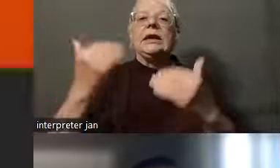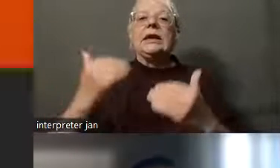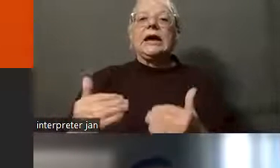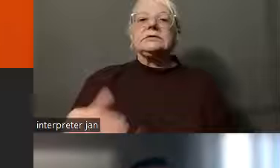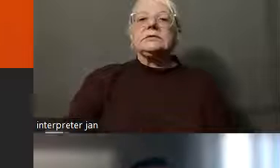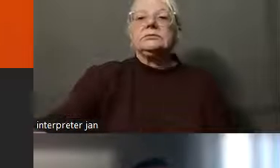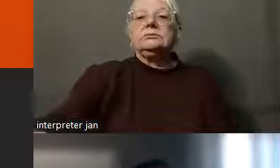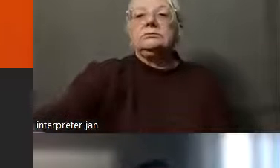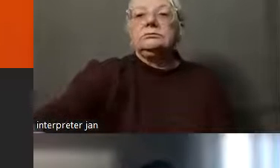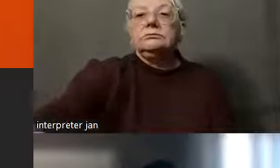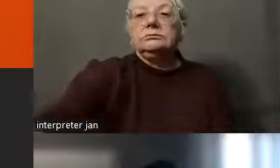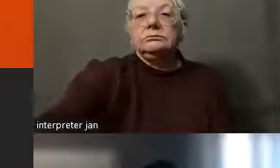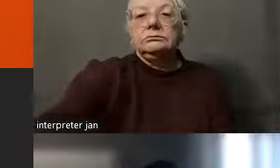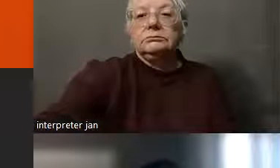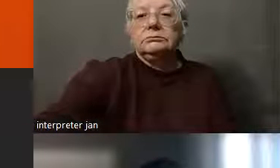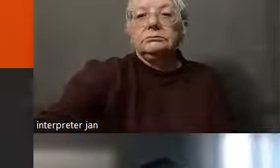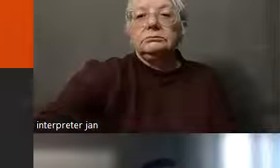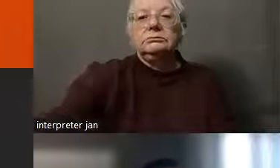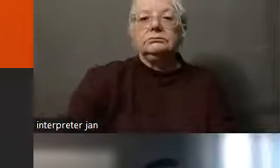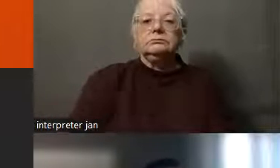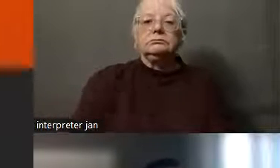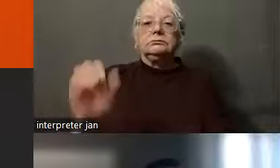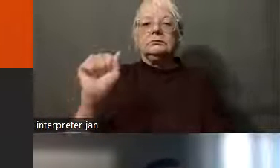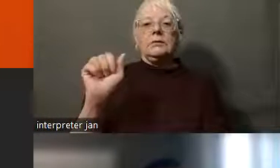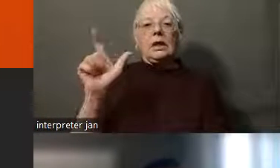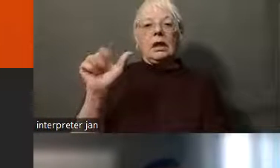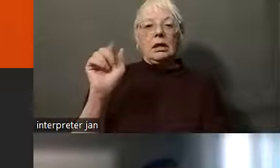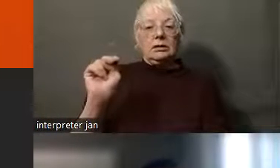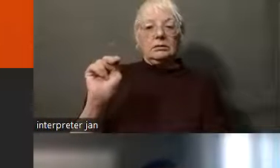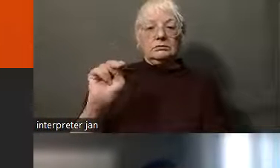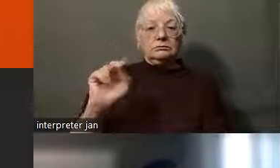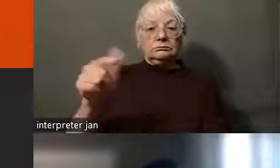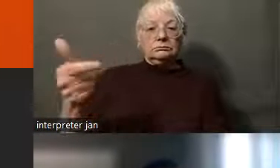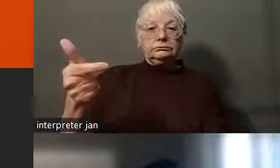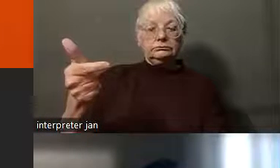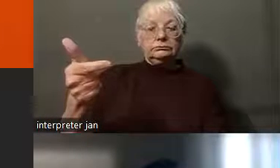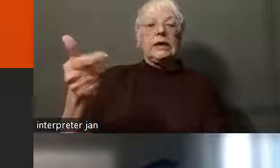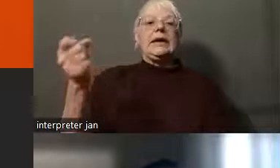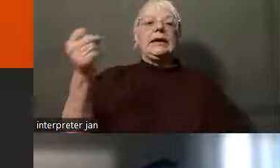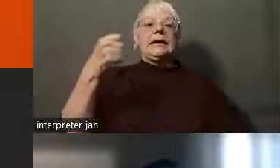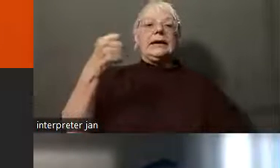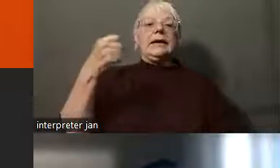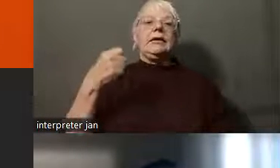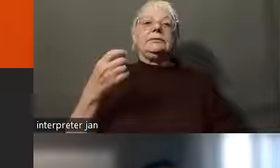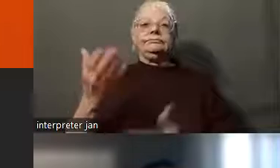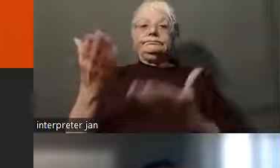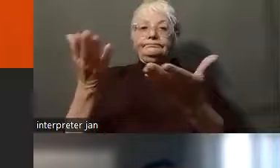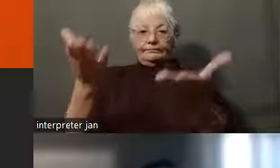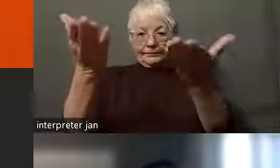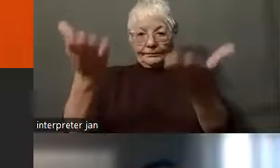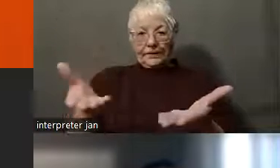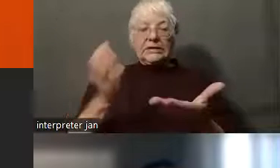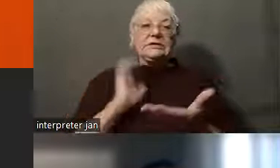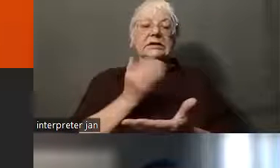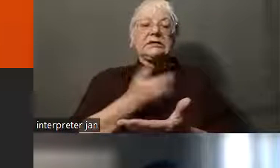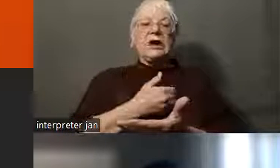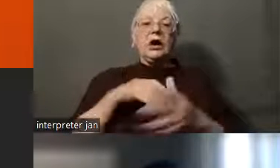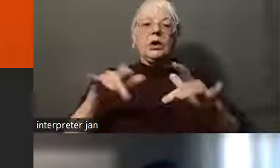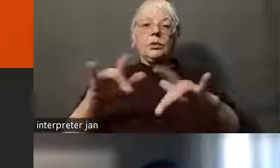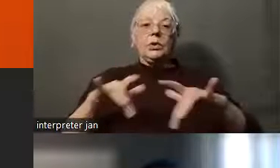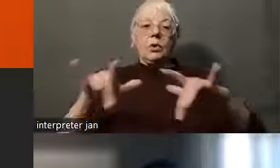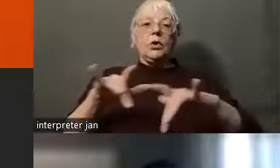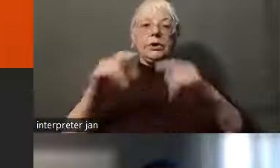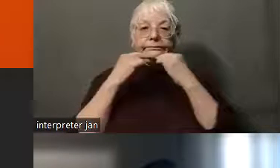Alan, can you do this one, please? Absolutely. This is our recording